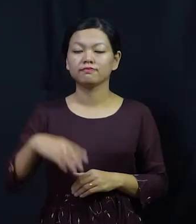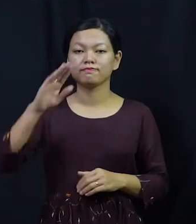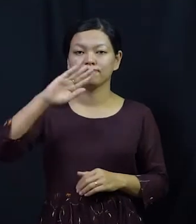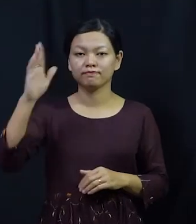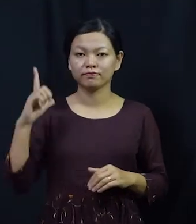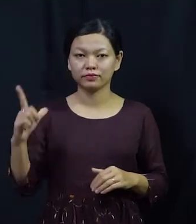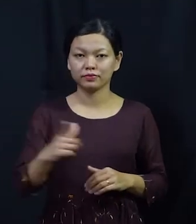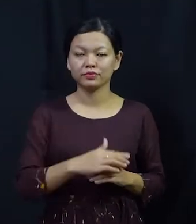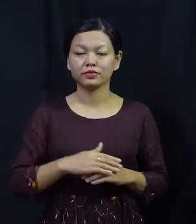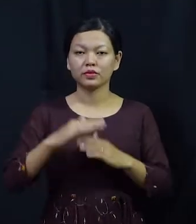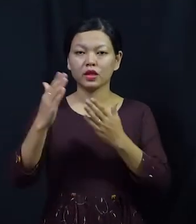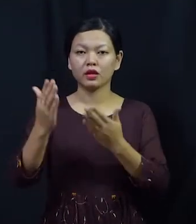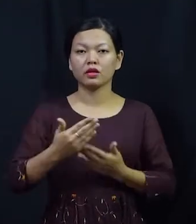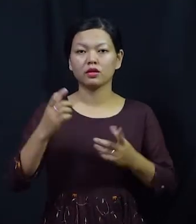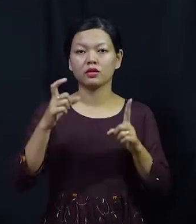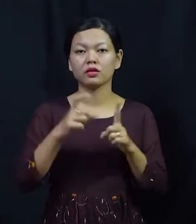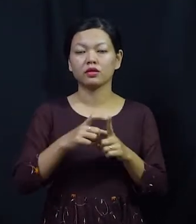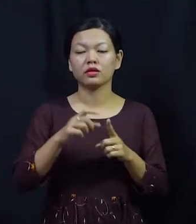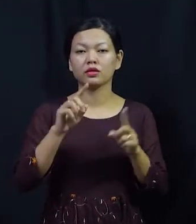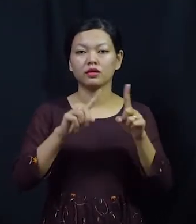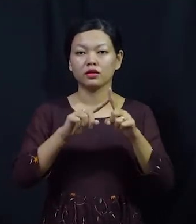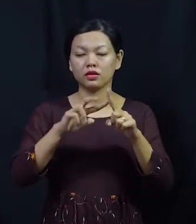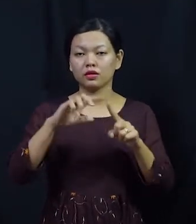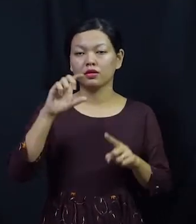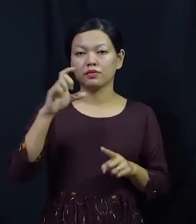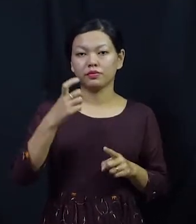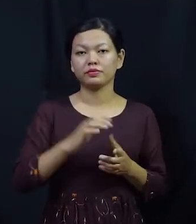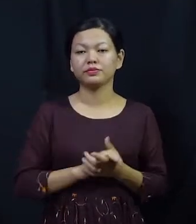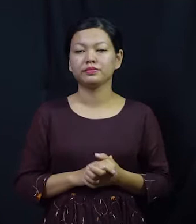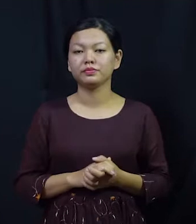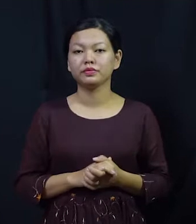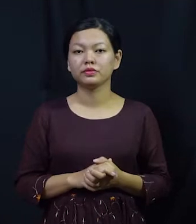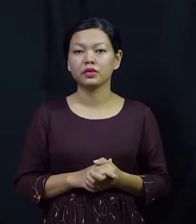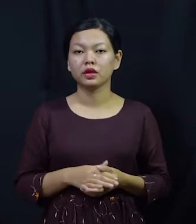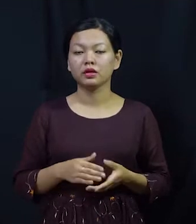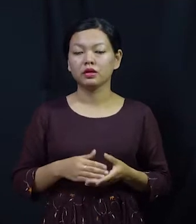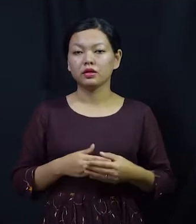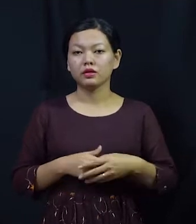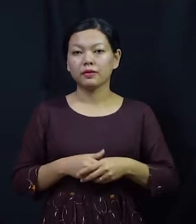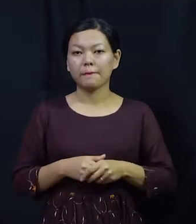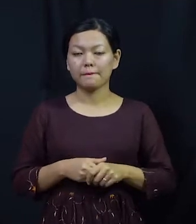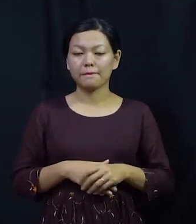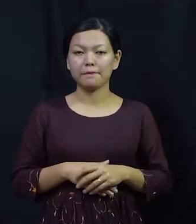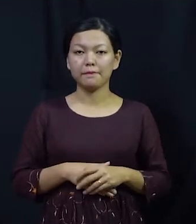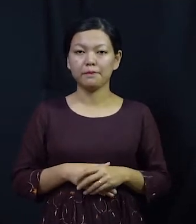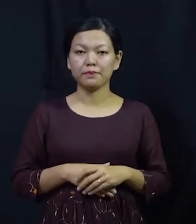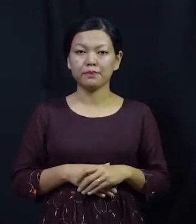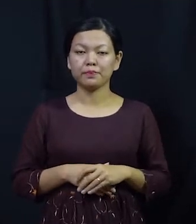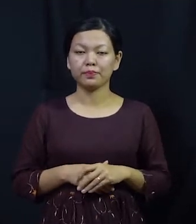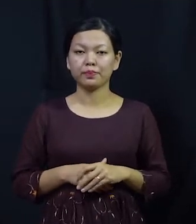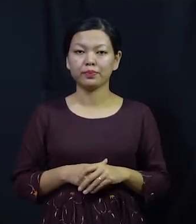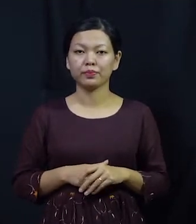Hello everyone, welcome to Digital Lesson for Students by Department of School Education, Nagaland. I am T. Pungri, MSc MPhil Mathematics from C.D. King Higher Secondary